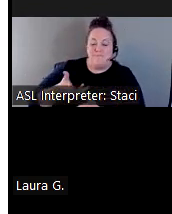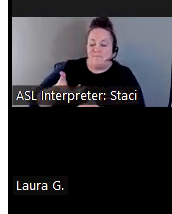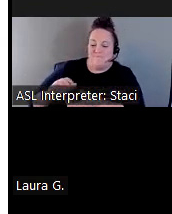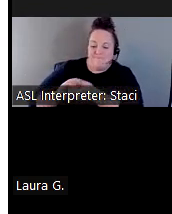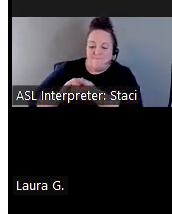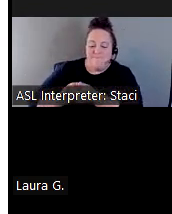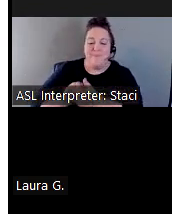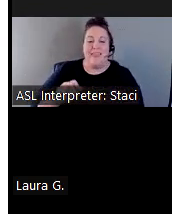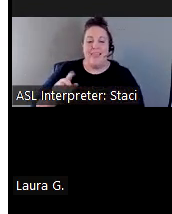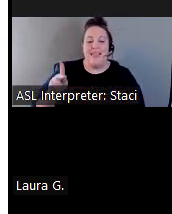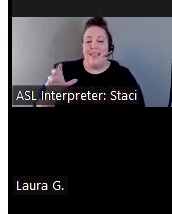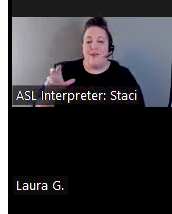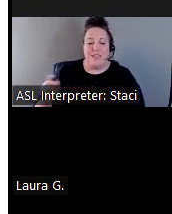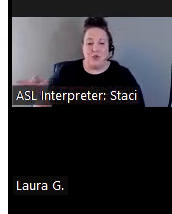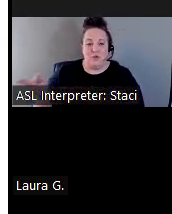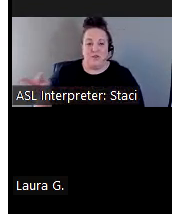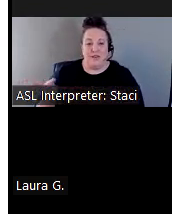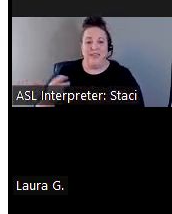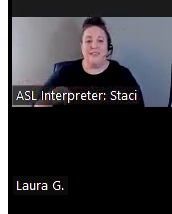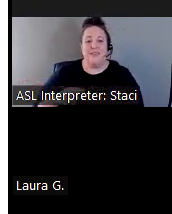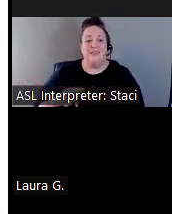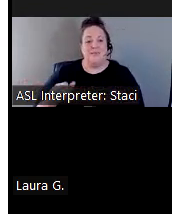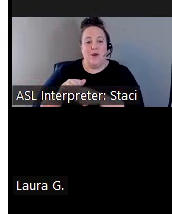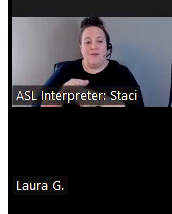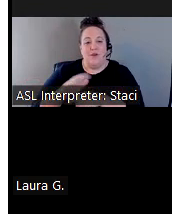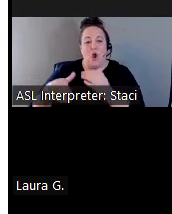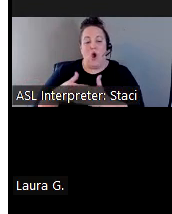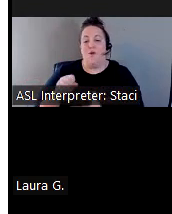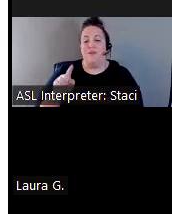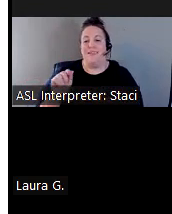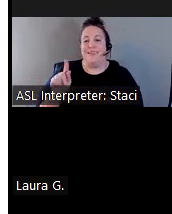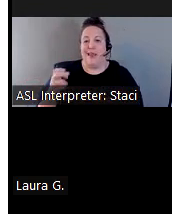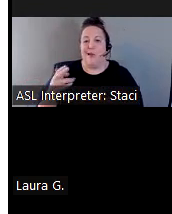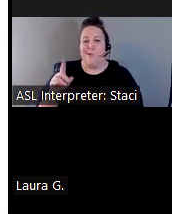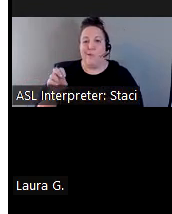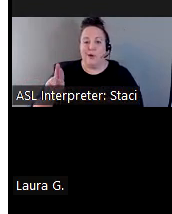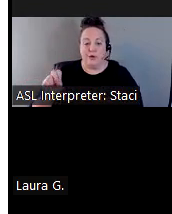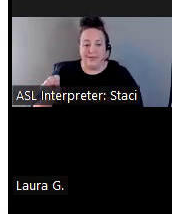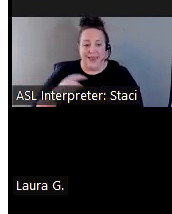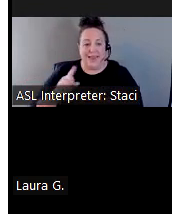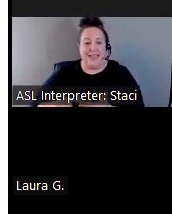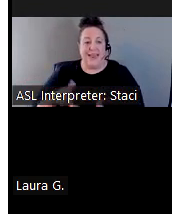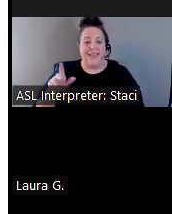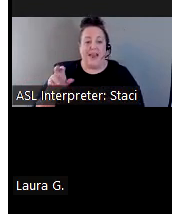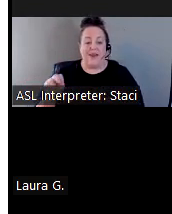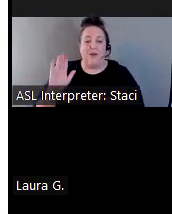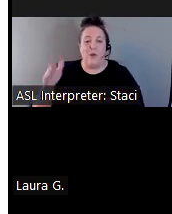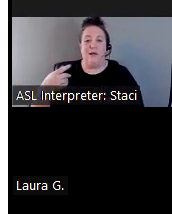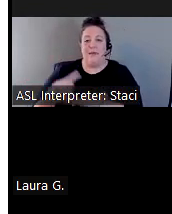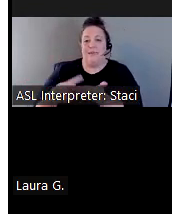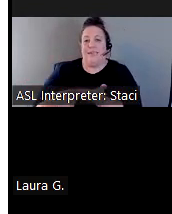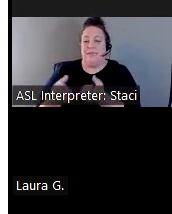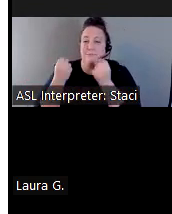practice guidelines for all of those stakeholders. And then Karen is going to walk through lots of really